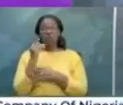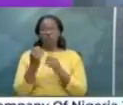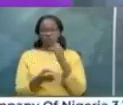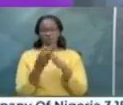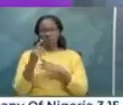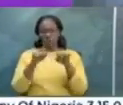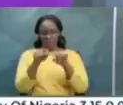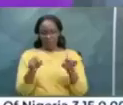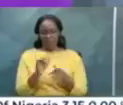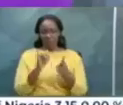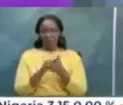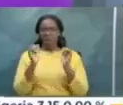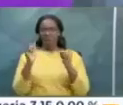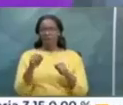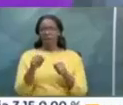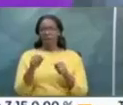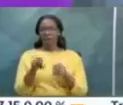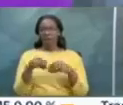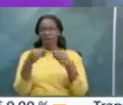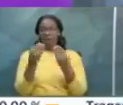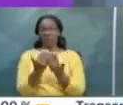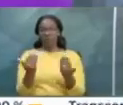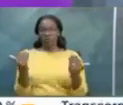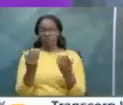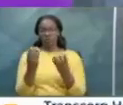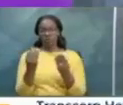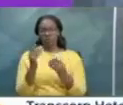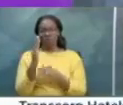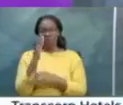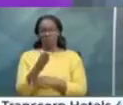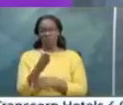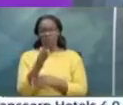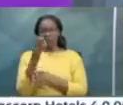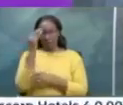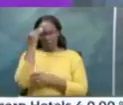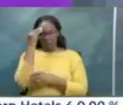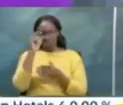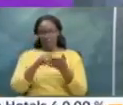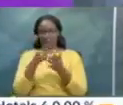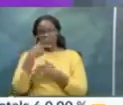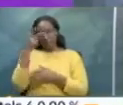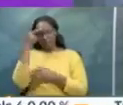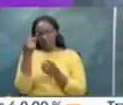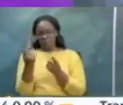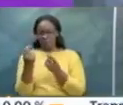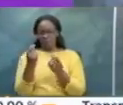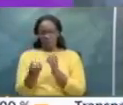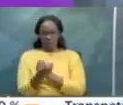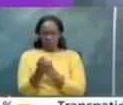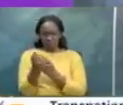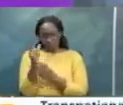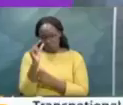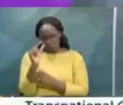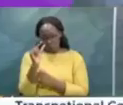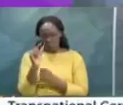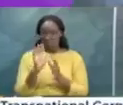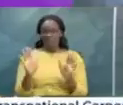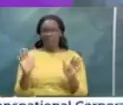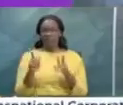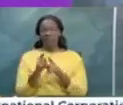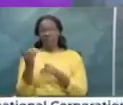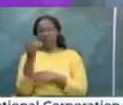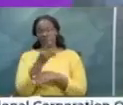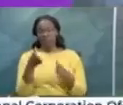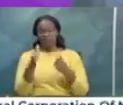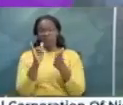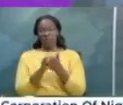a pack that actually can give the child self-directed learning. Okay. So the parent needs minimal intervention with this pack. It is designed in a way